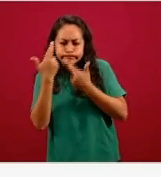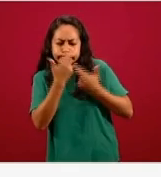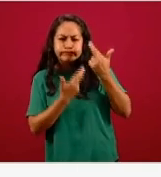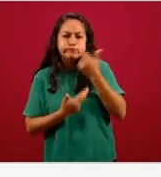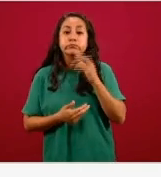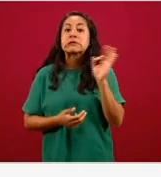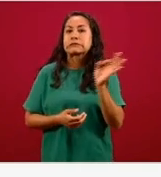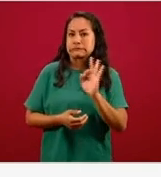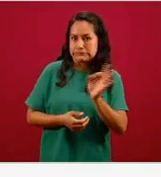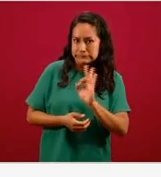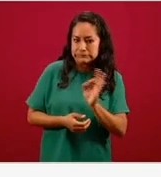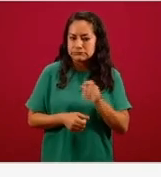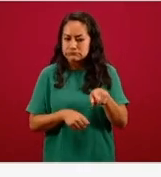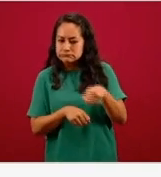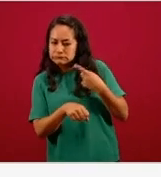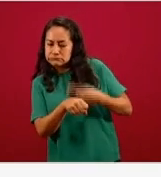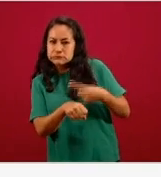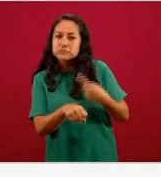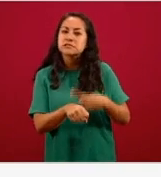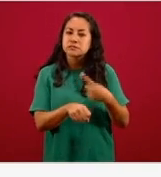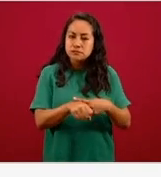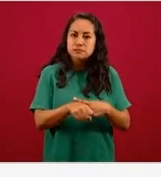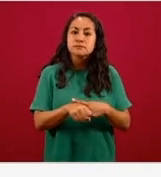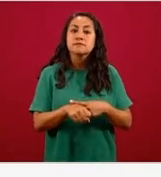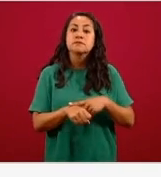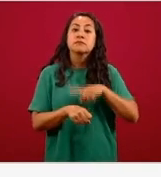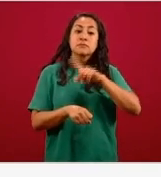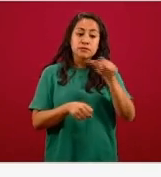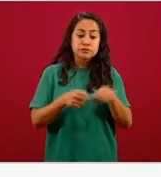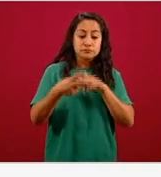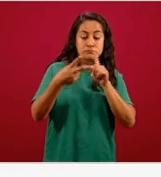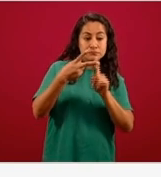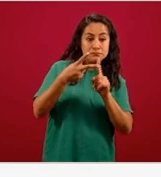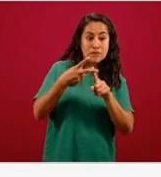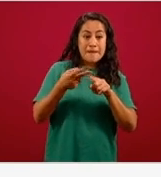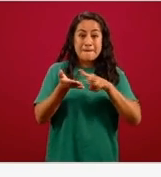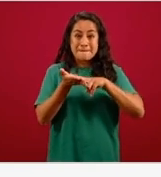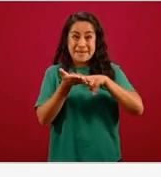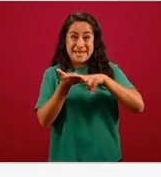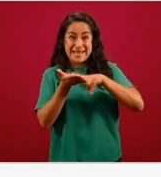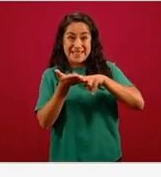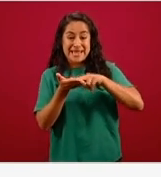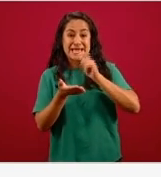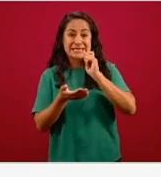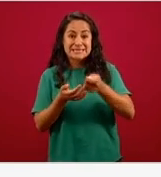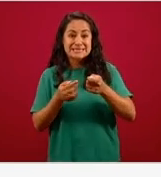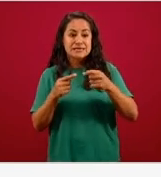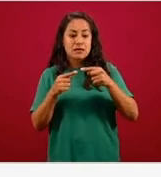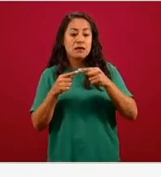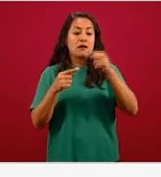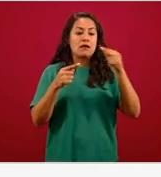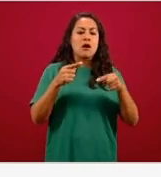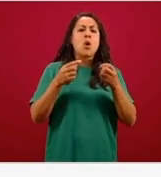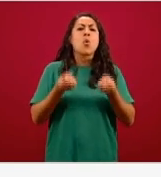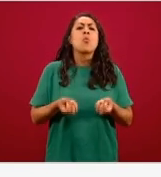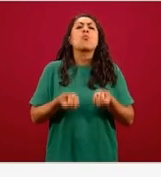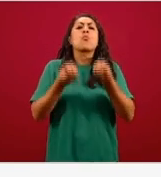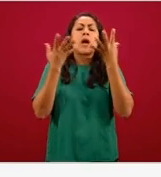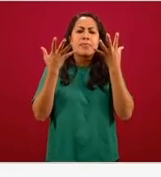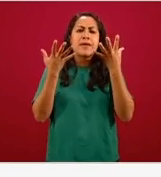been cataloged as suspect cases appear represented in this orange